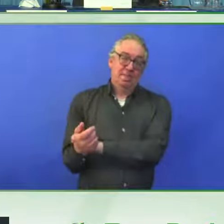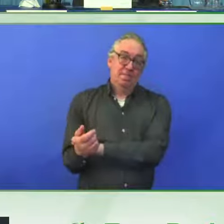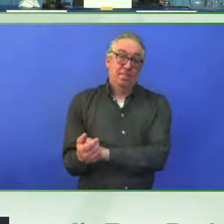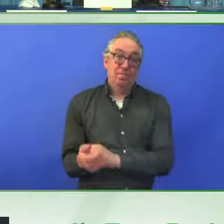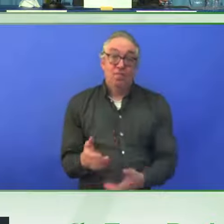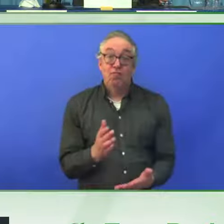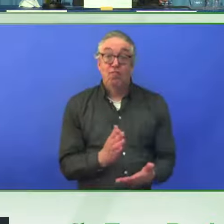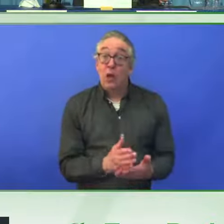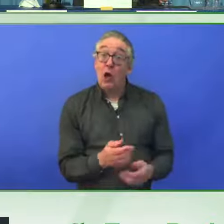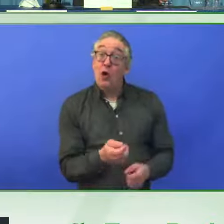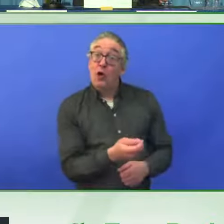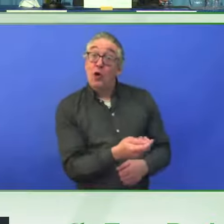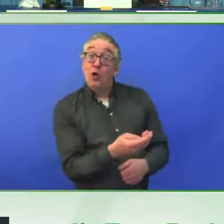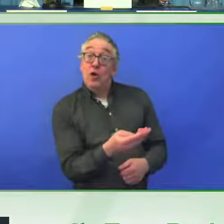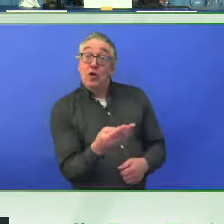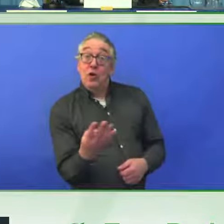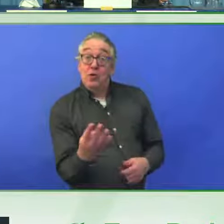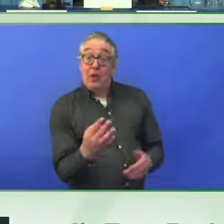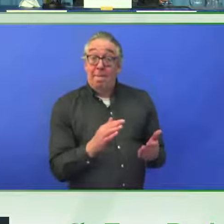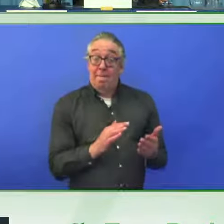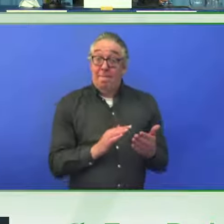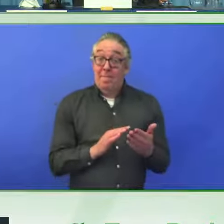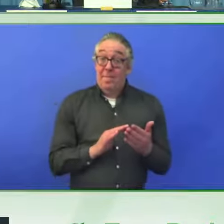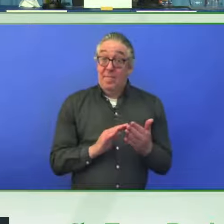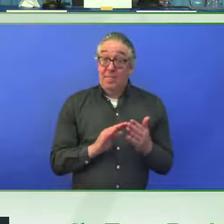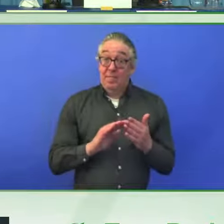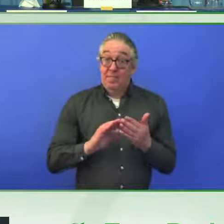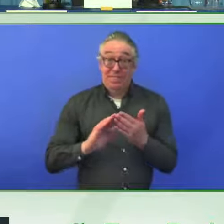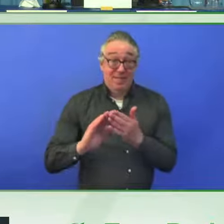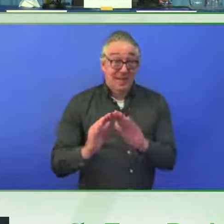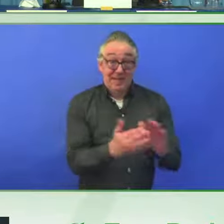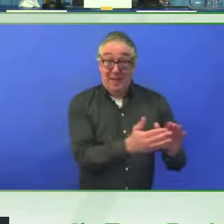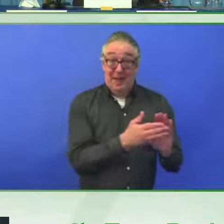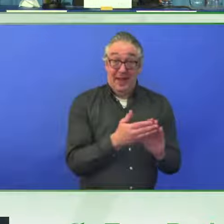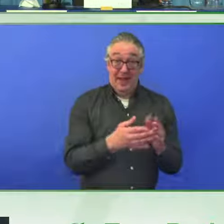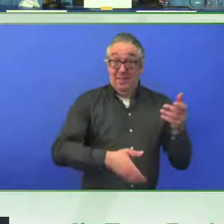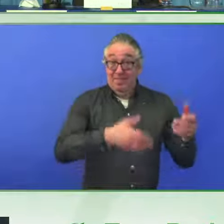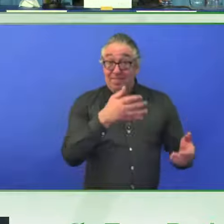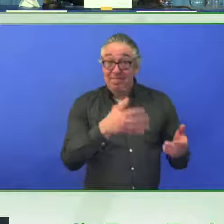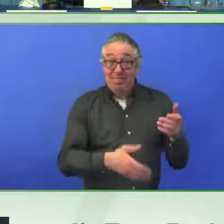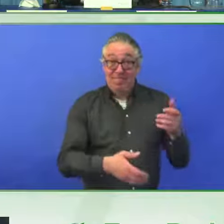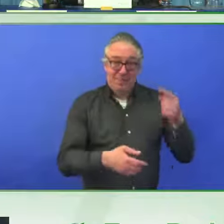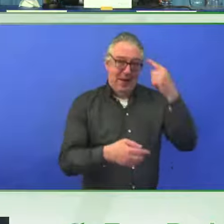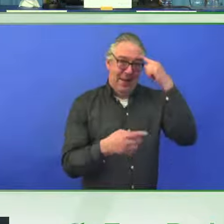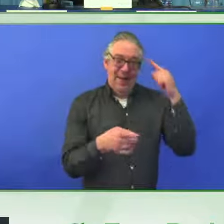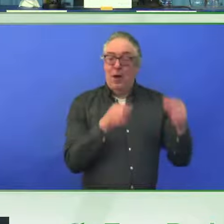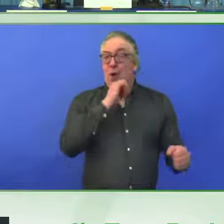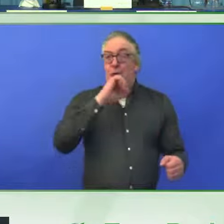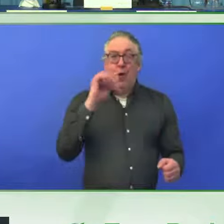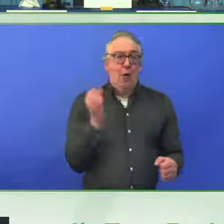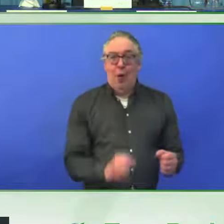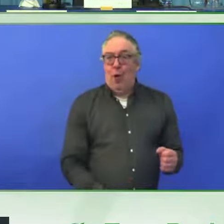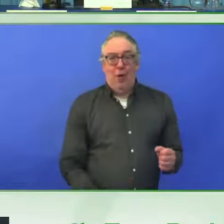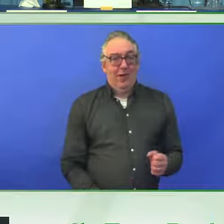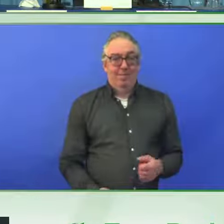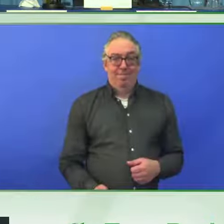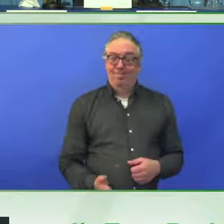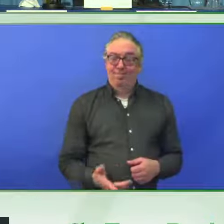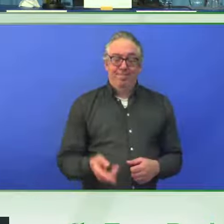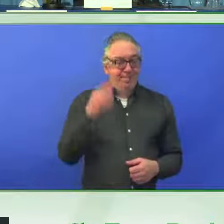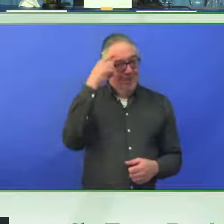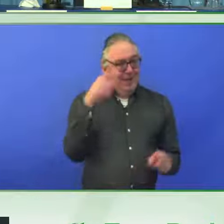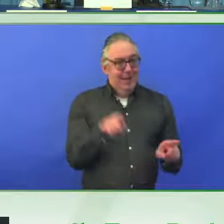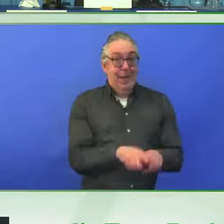20th century's way this, to solve this problem. You know how? Looking to their